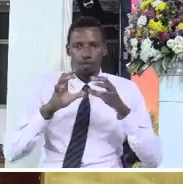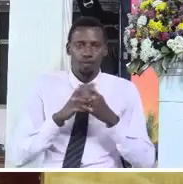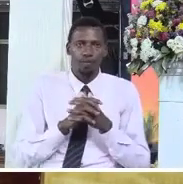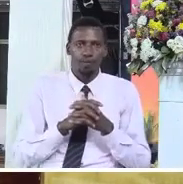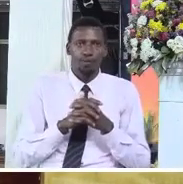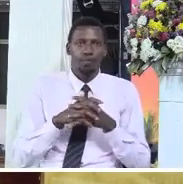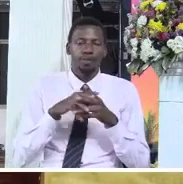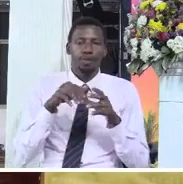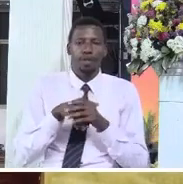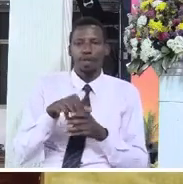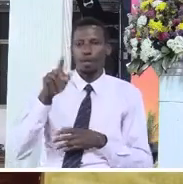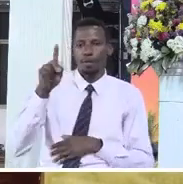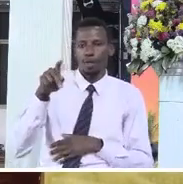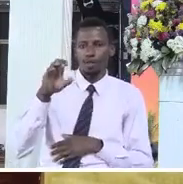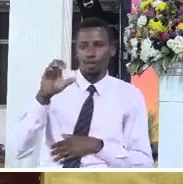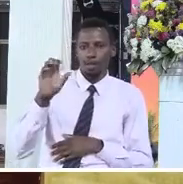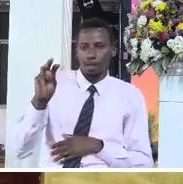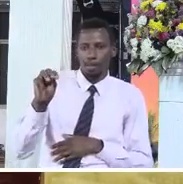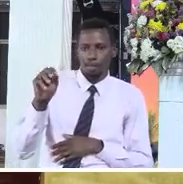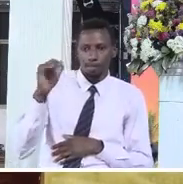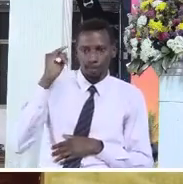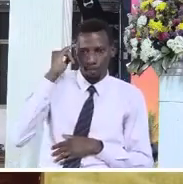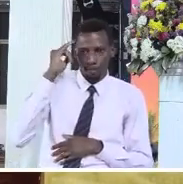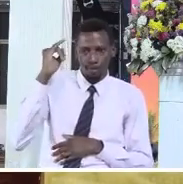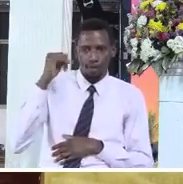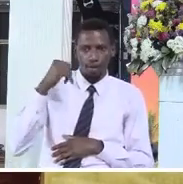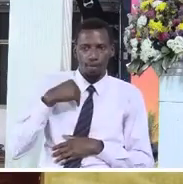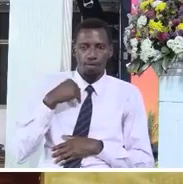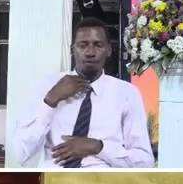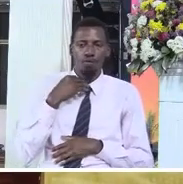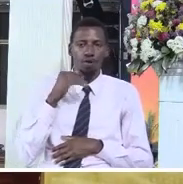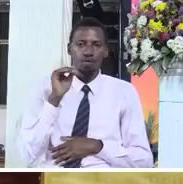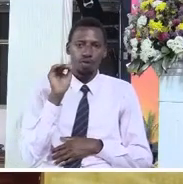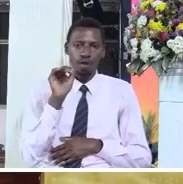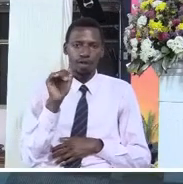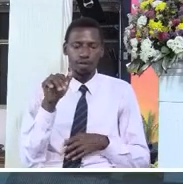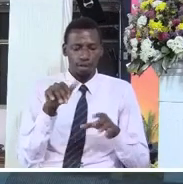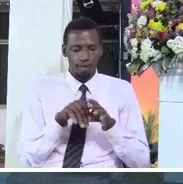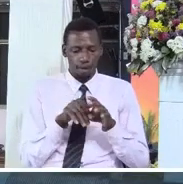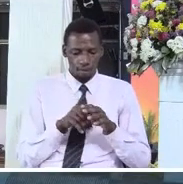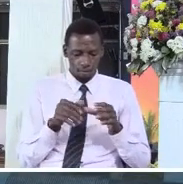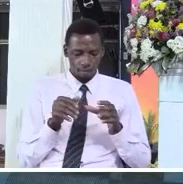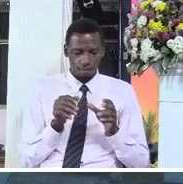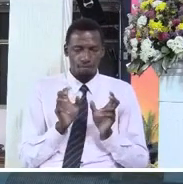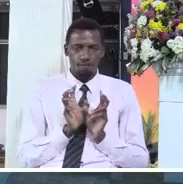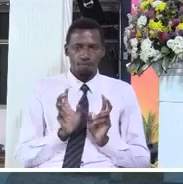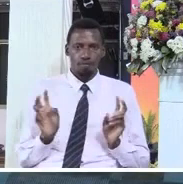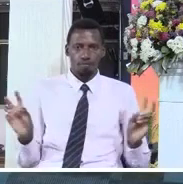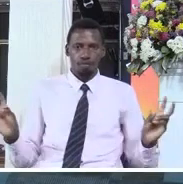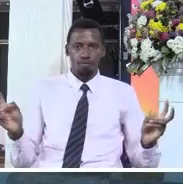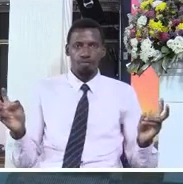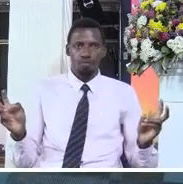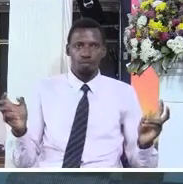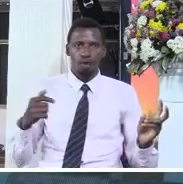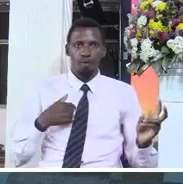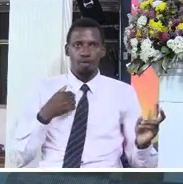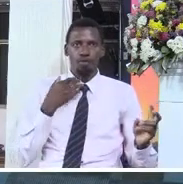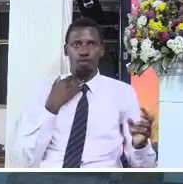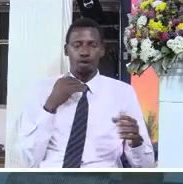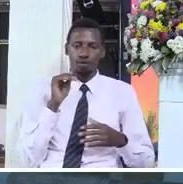the PCM context, I'm going to ask my panelists here, and I'm going to ask Natalie